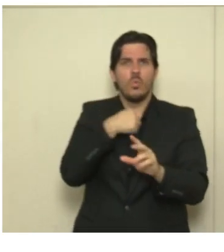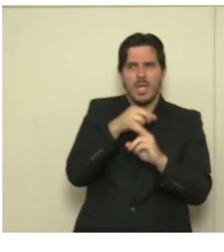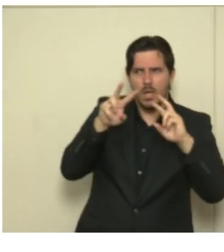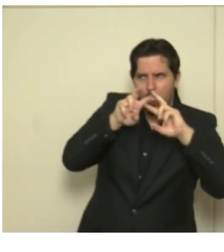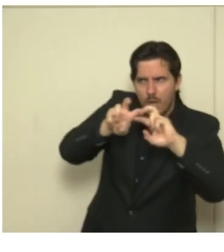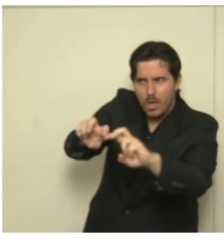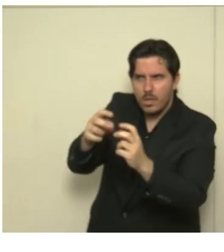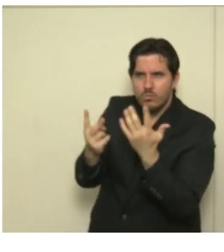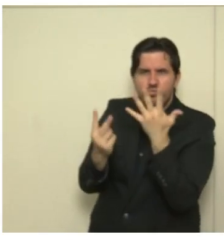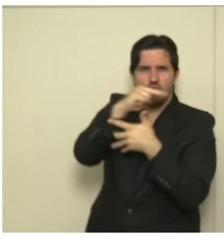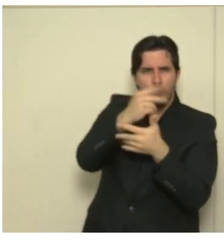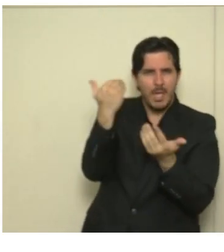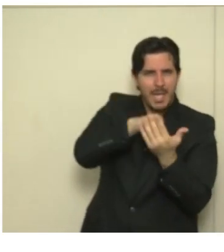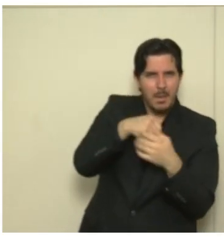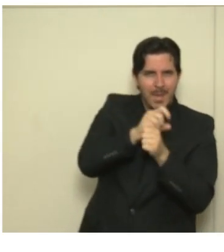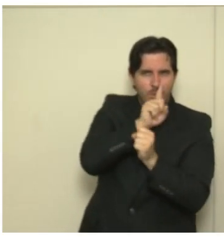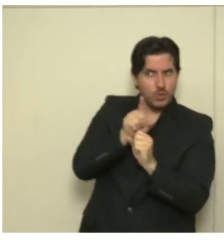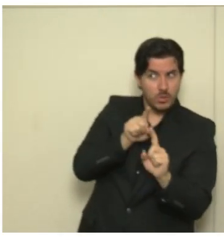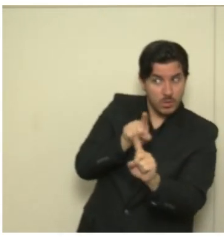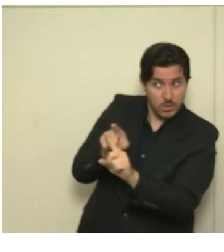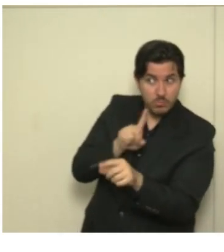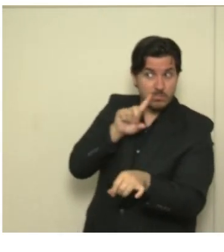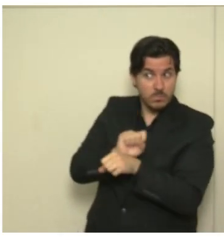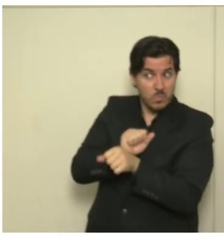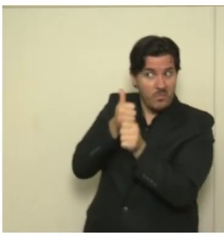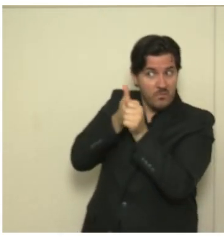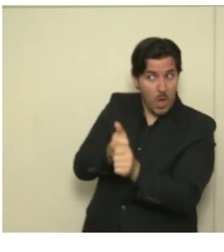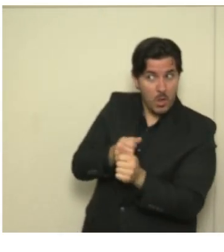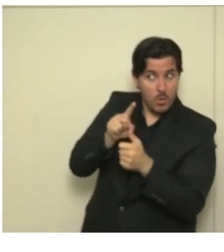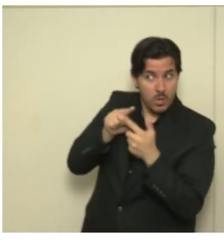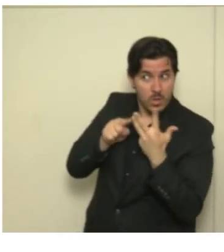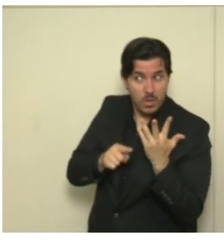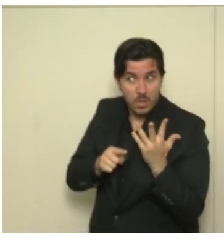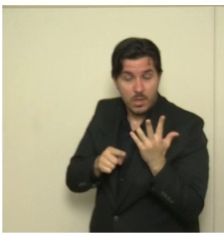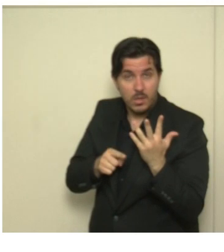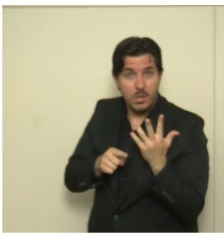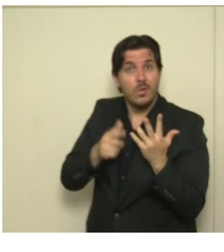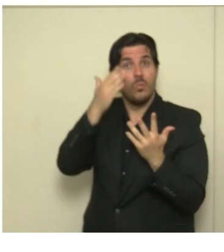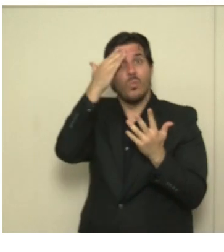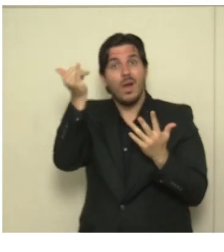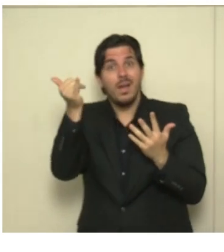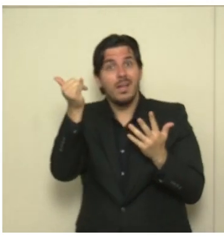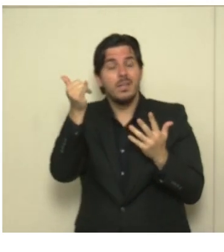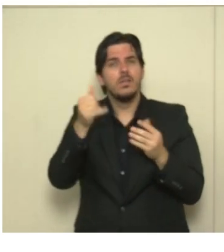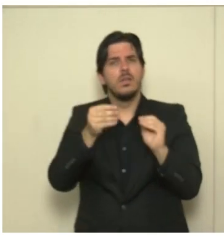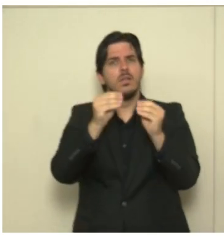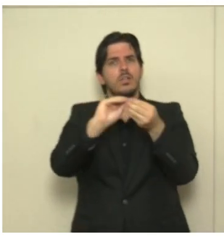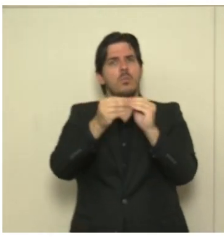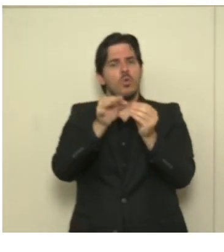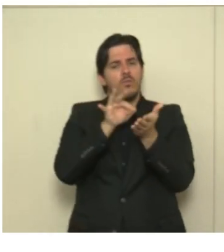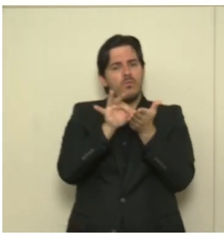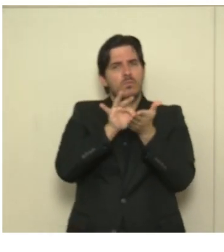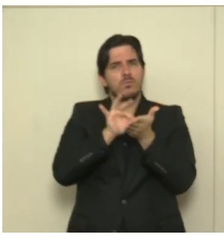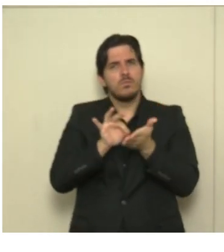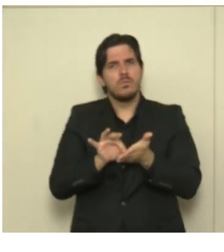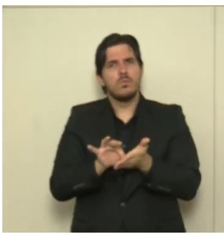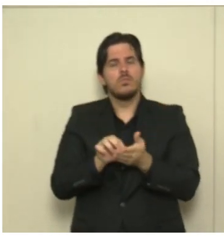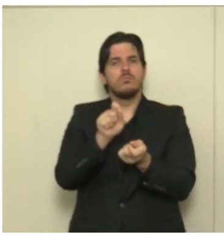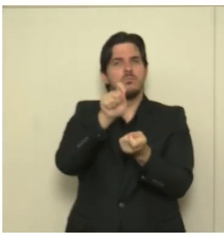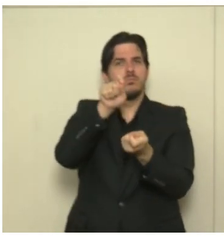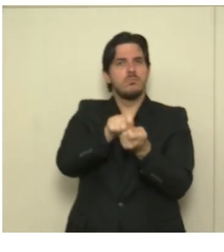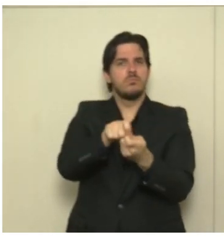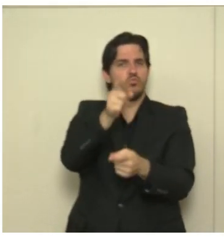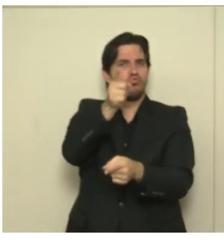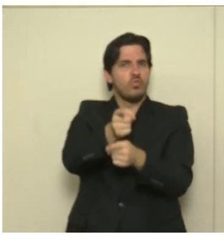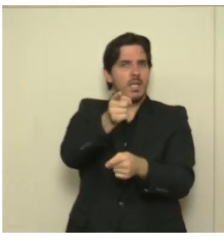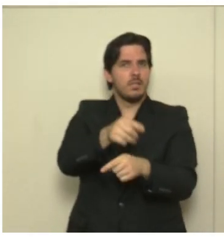serve to do is to make sure that we have gotten an accurate vote count, and that if any potential threat